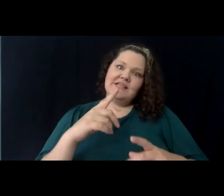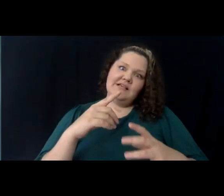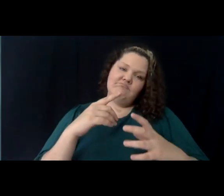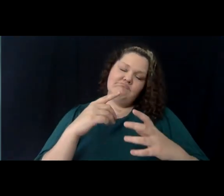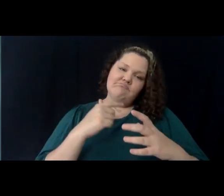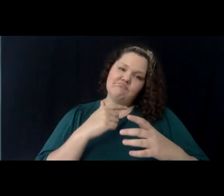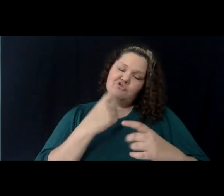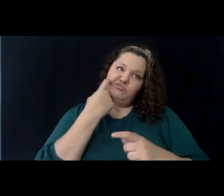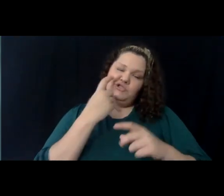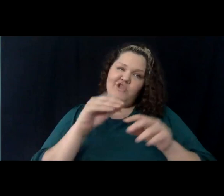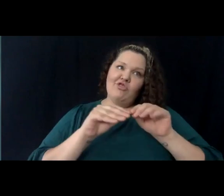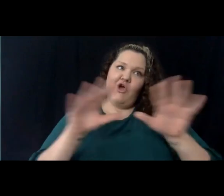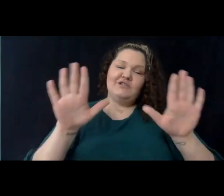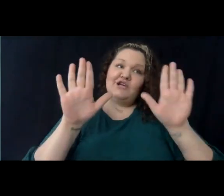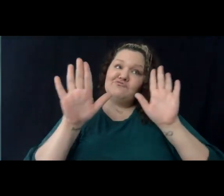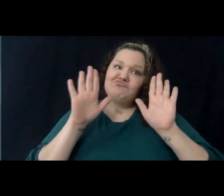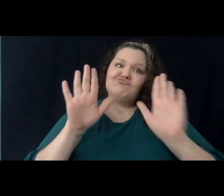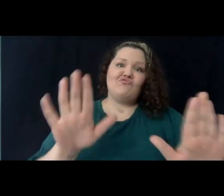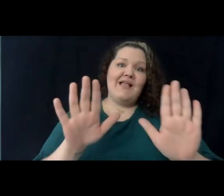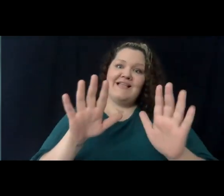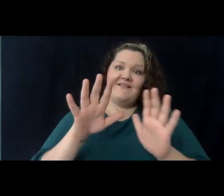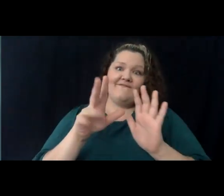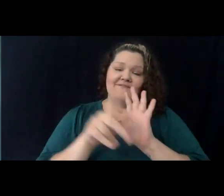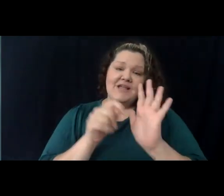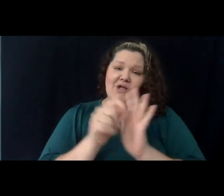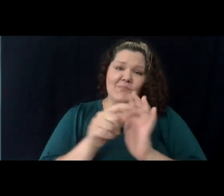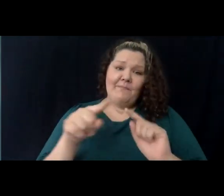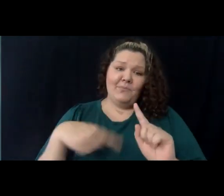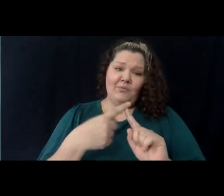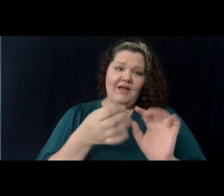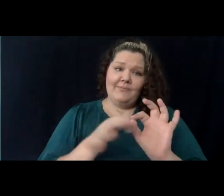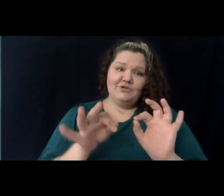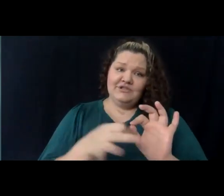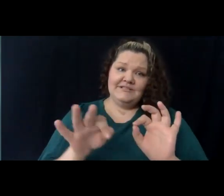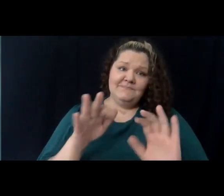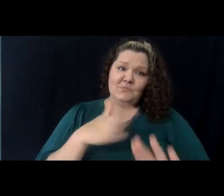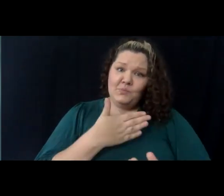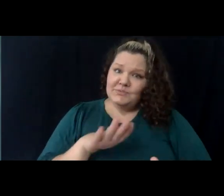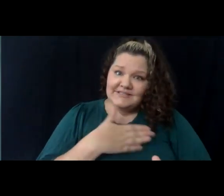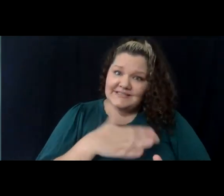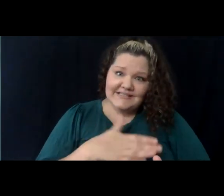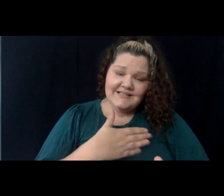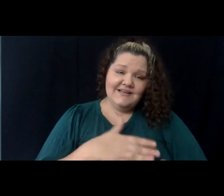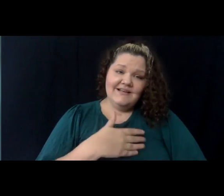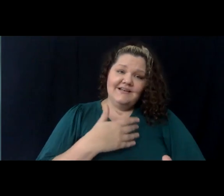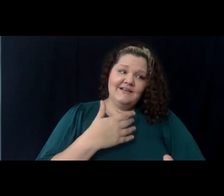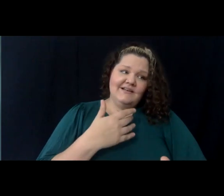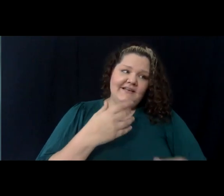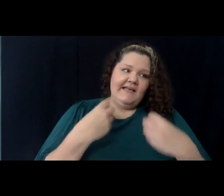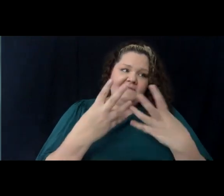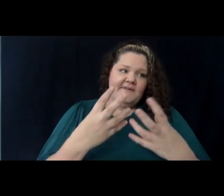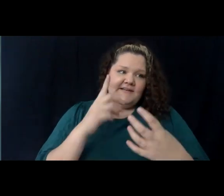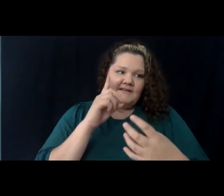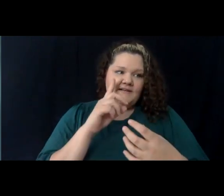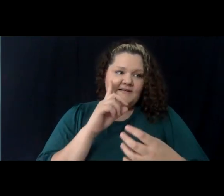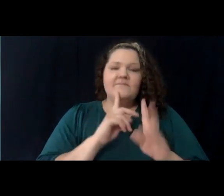She may use American Sign Language or a signed language. It's a great resource. There's a great video from her available about